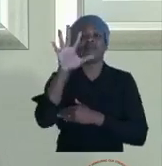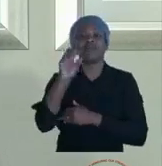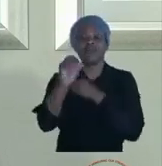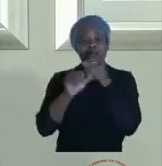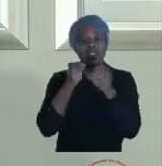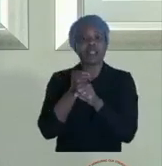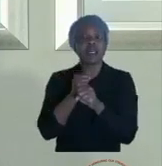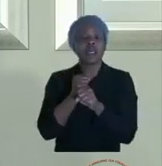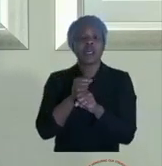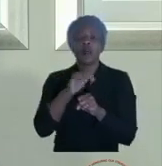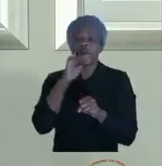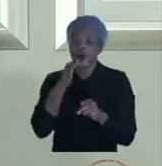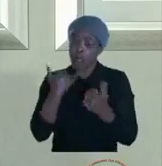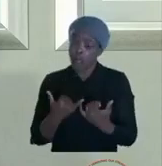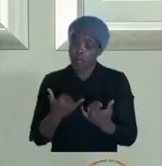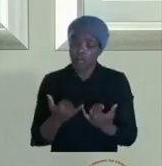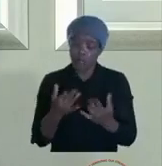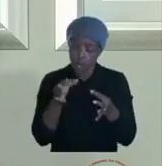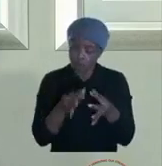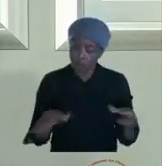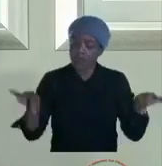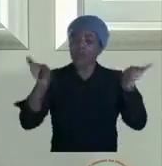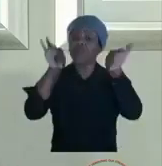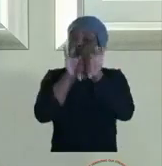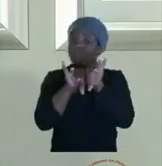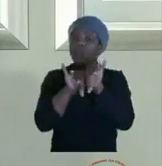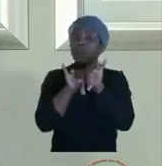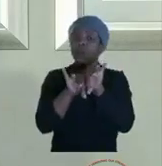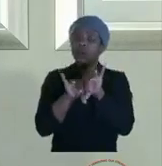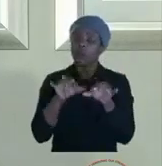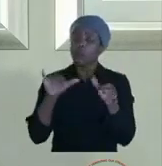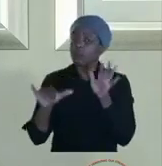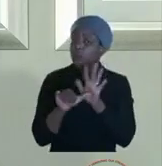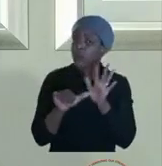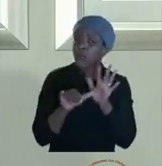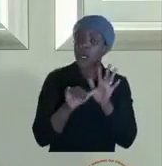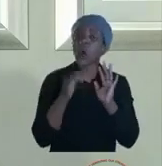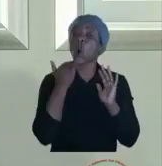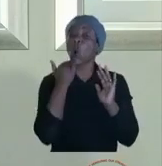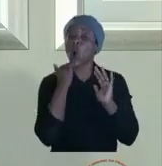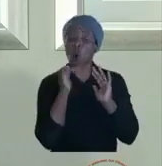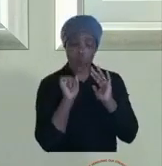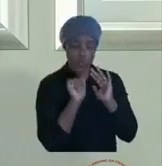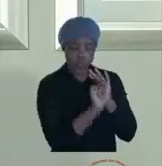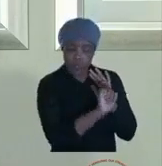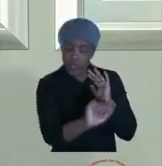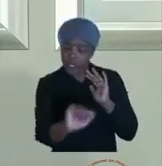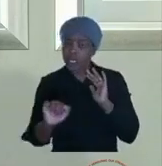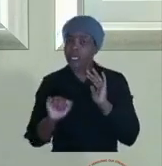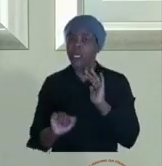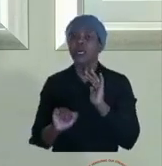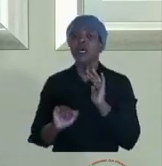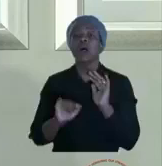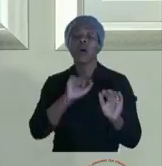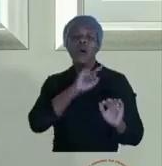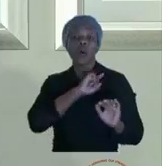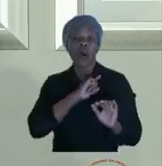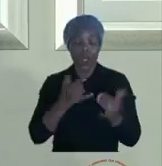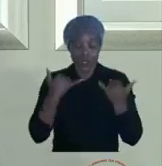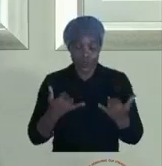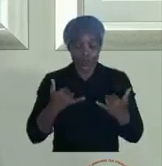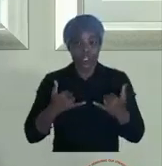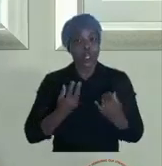commemorate the values and commitment of young gallants of 1976, we need to realize that today's youth have new